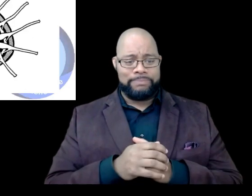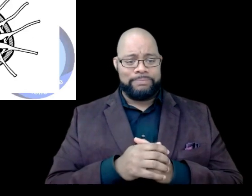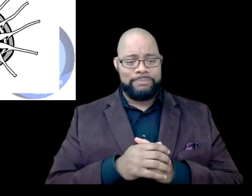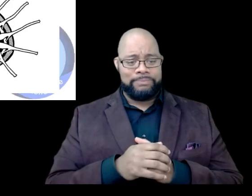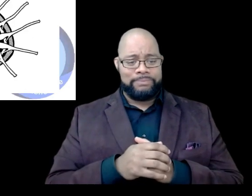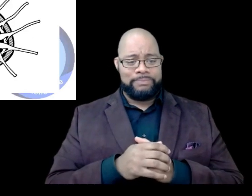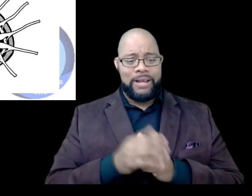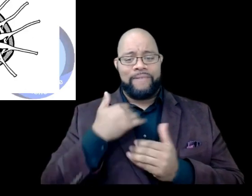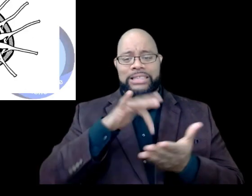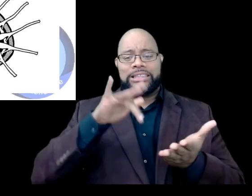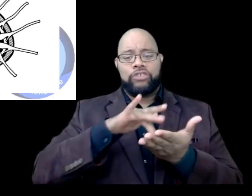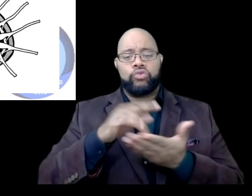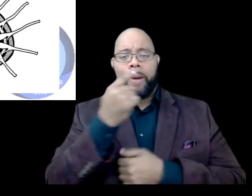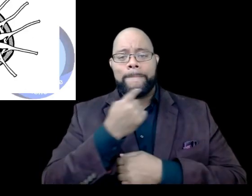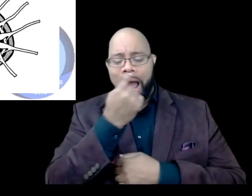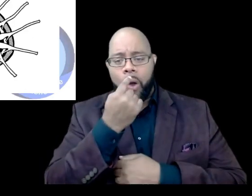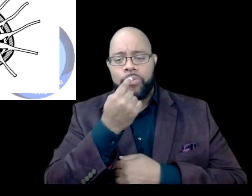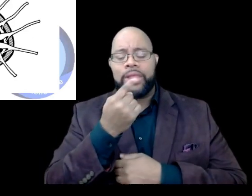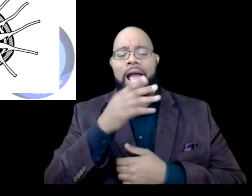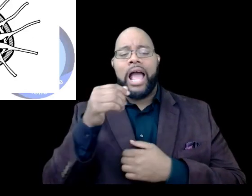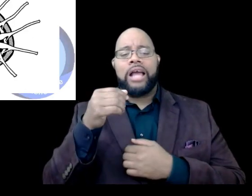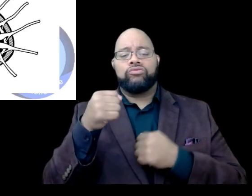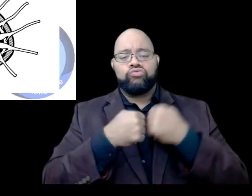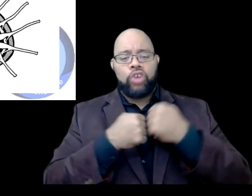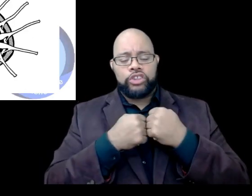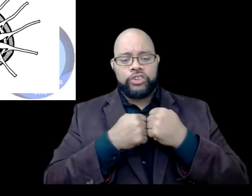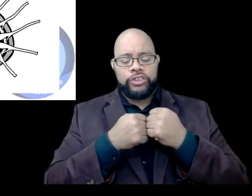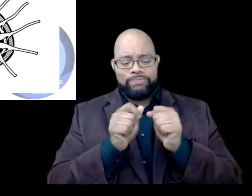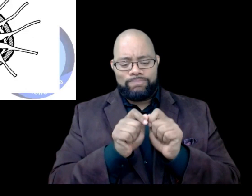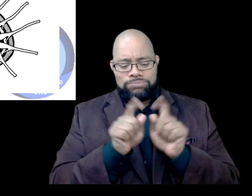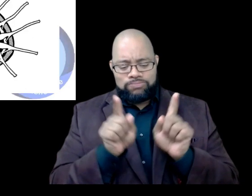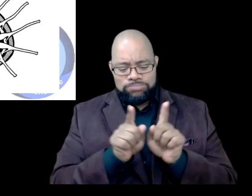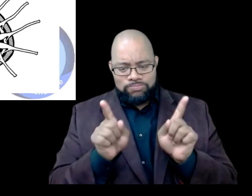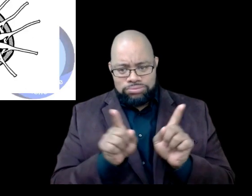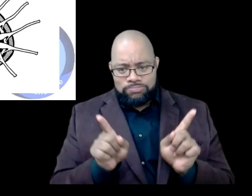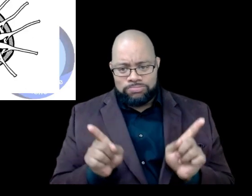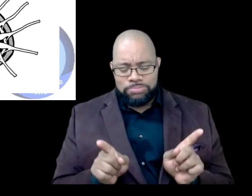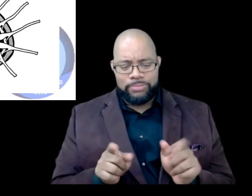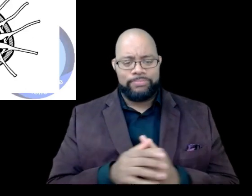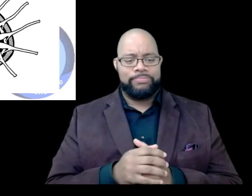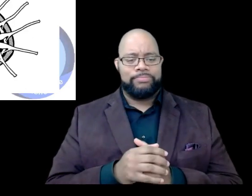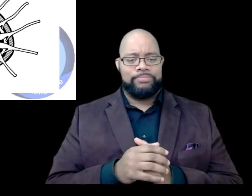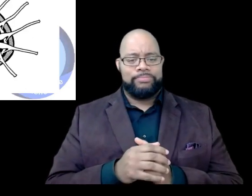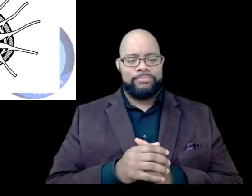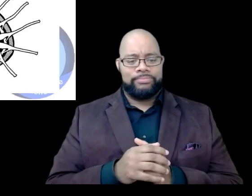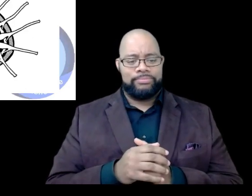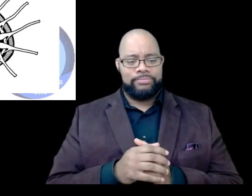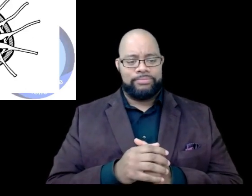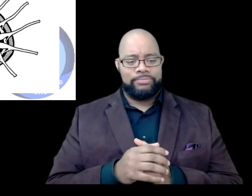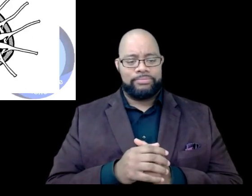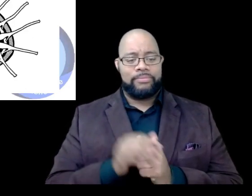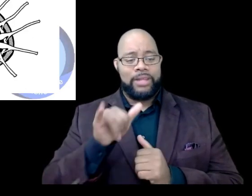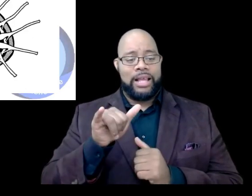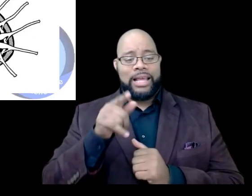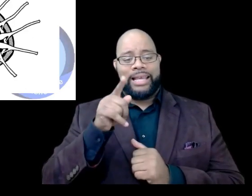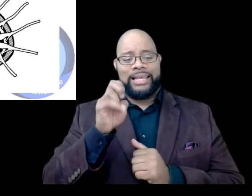sea anemones, which have that central mouth and structures radiating from their body